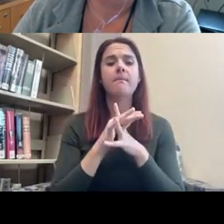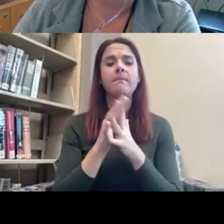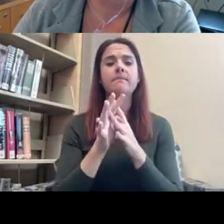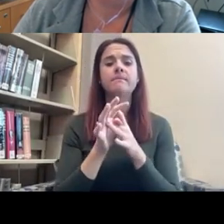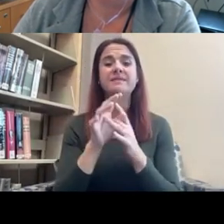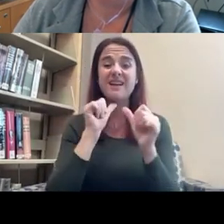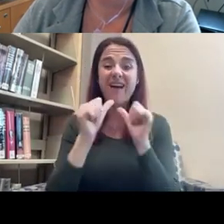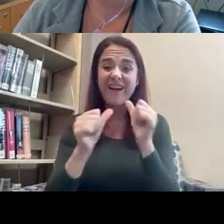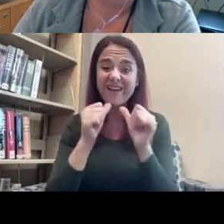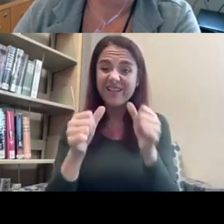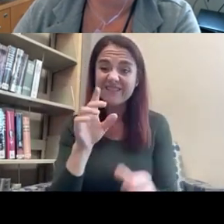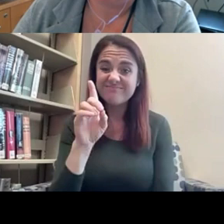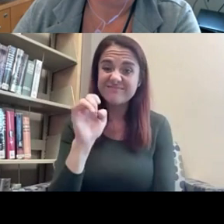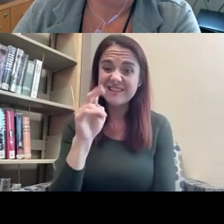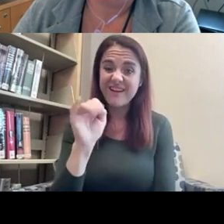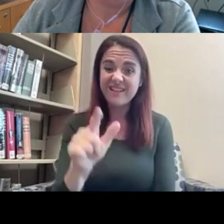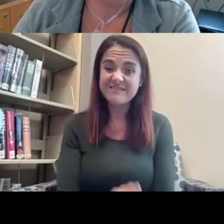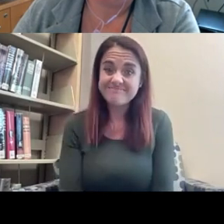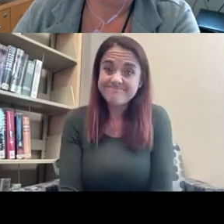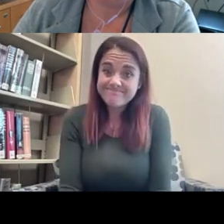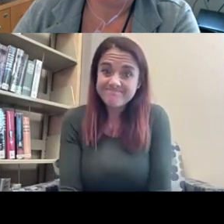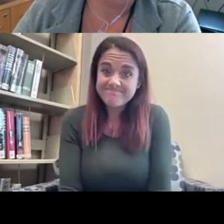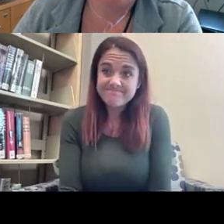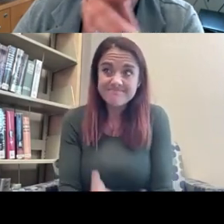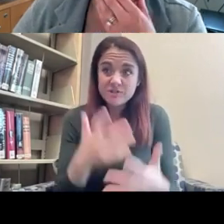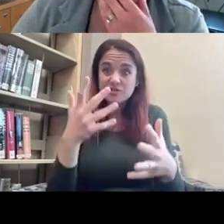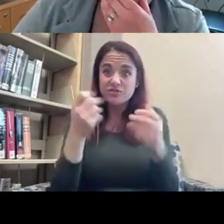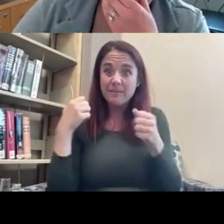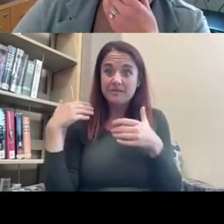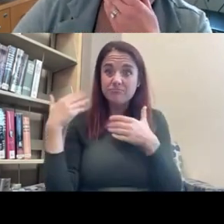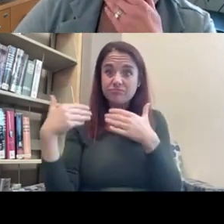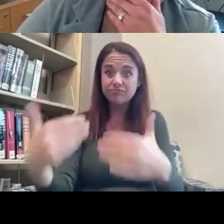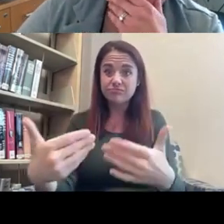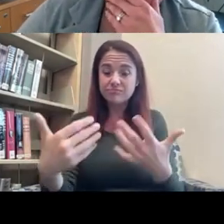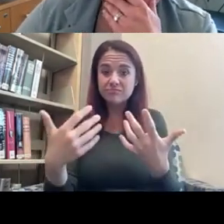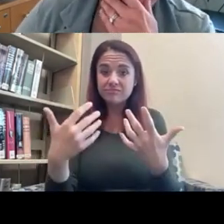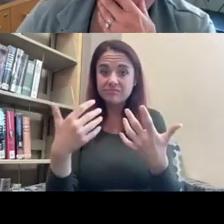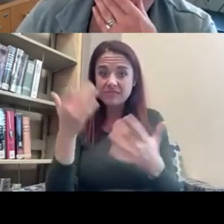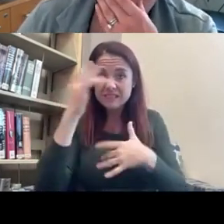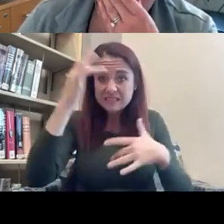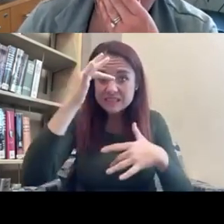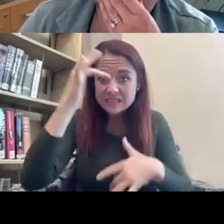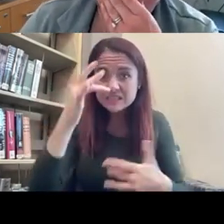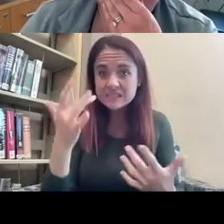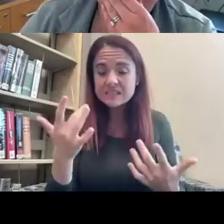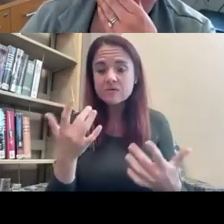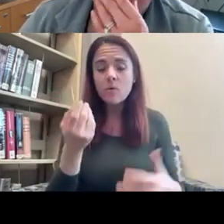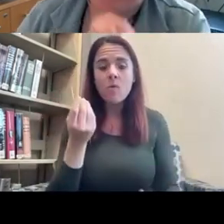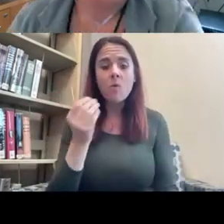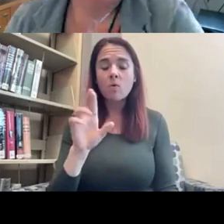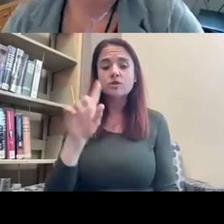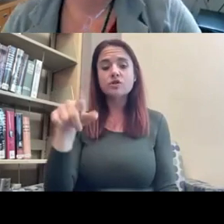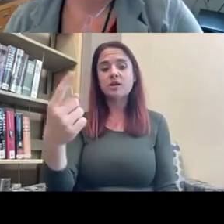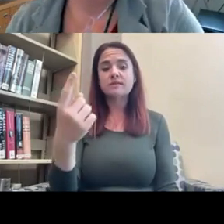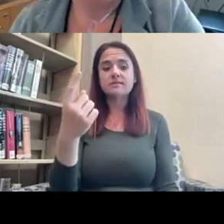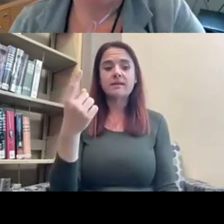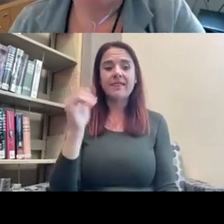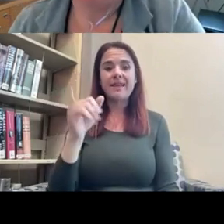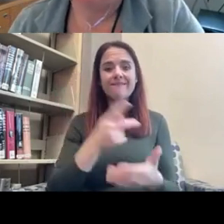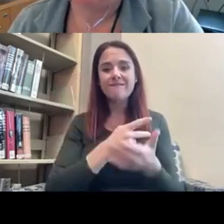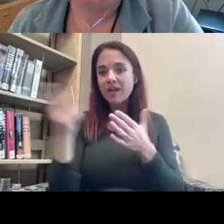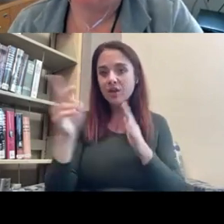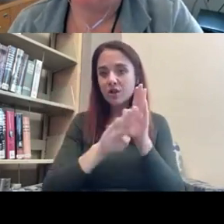denial. And when we're talking about rapid progression of the disease, or just that failure